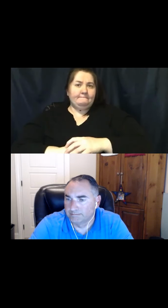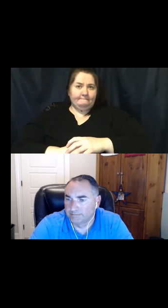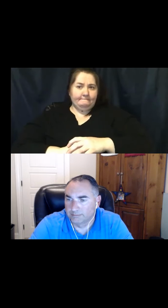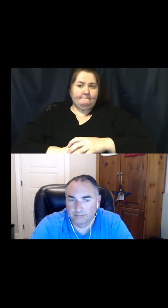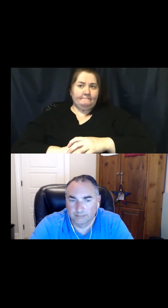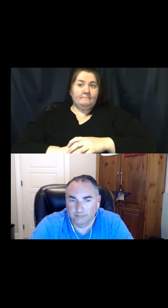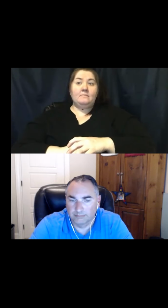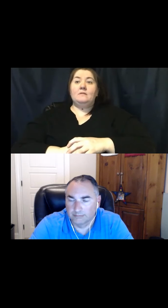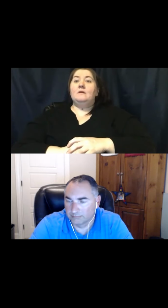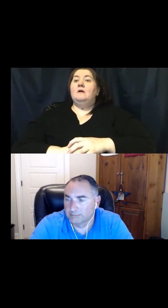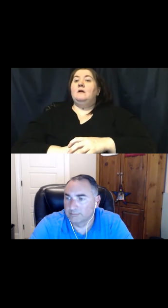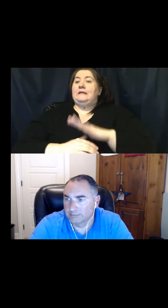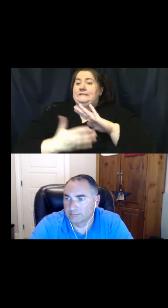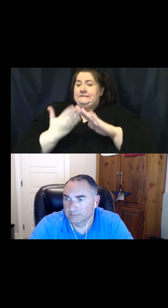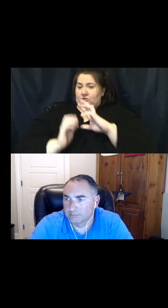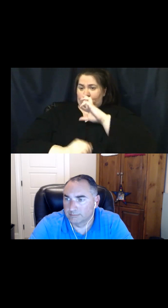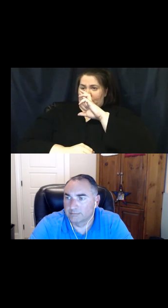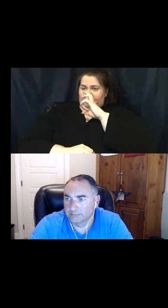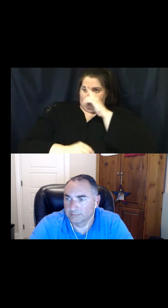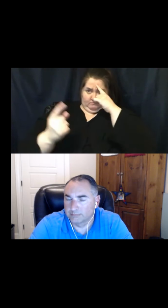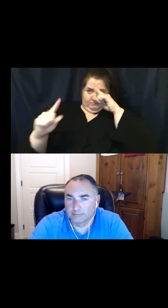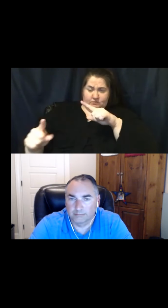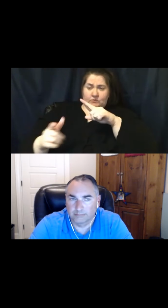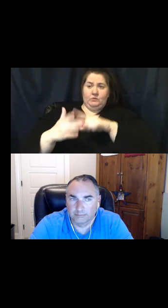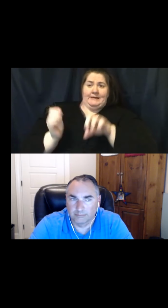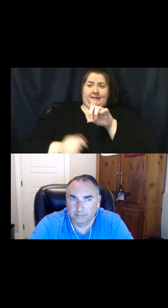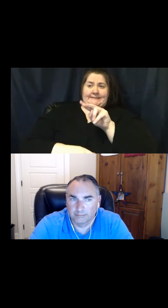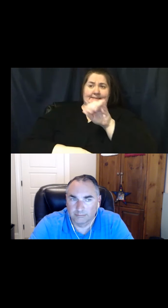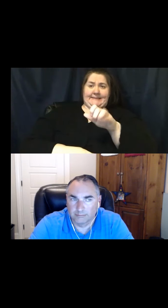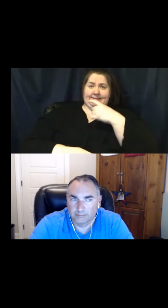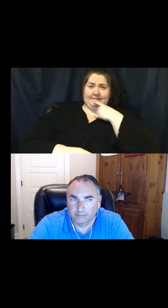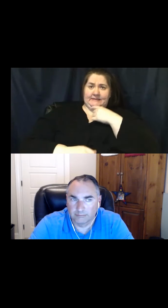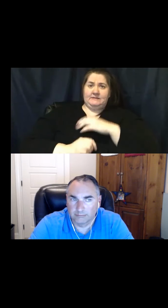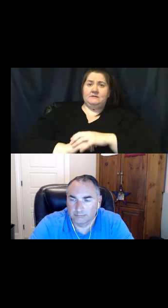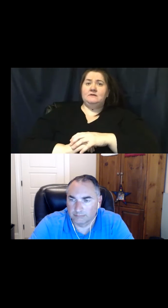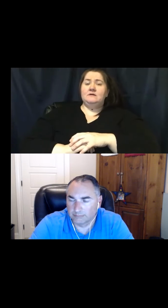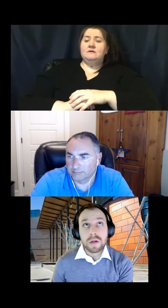And the city of Redmond concurs with what Danny stated. There's